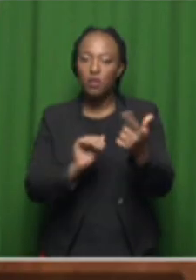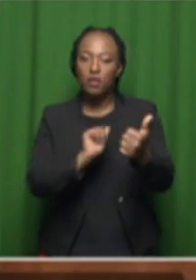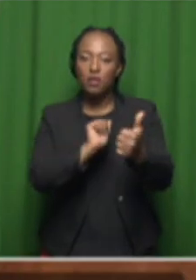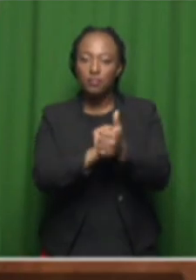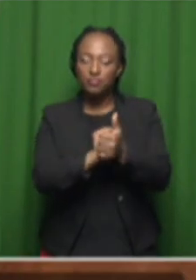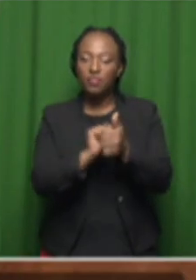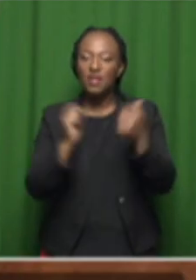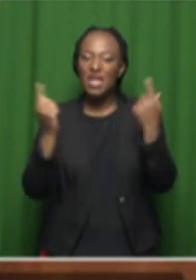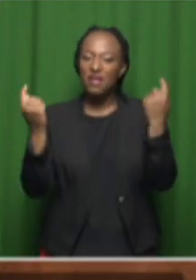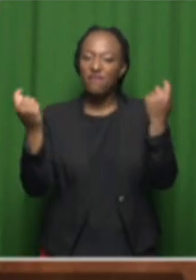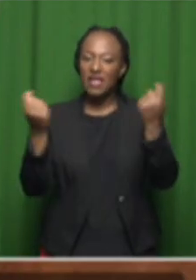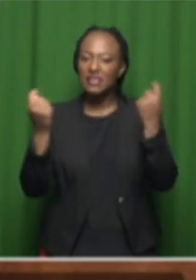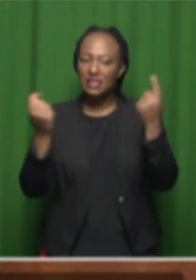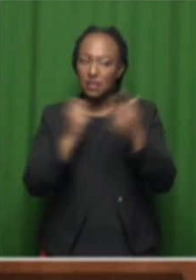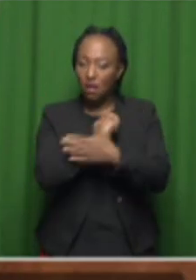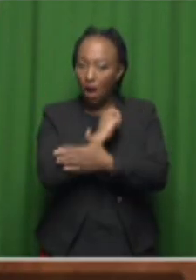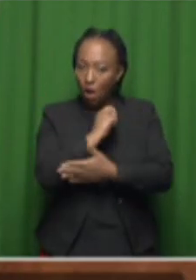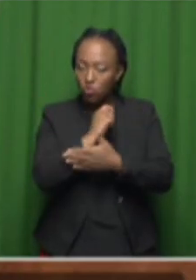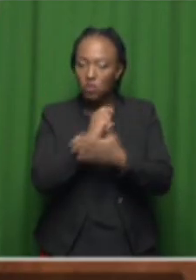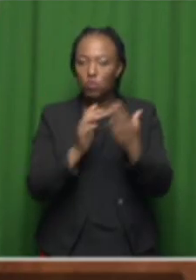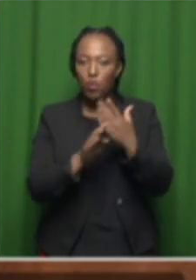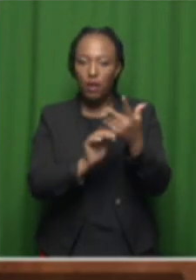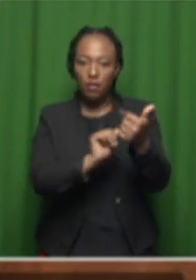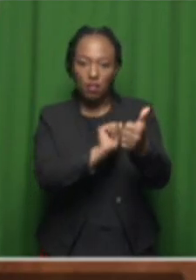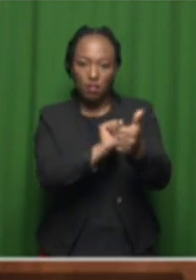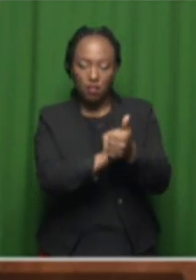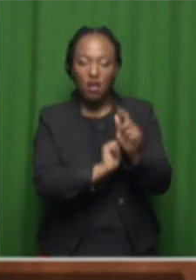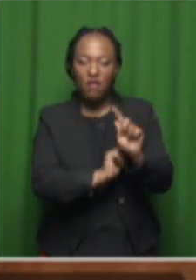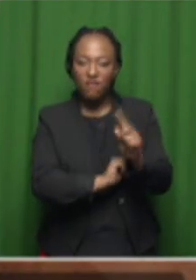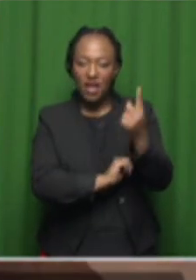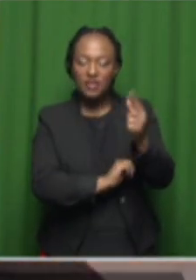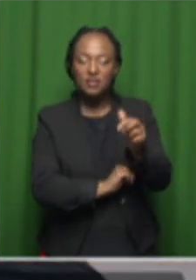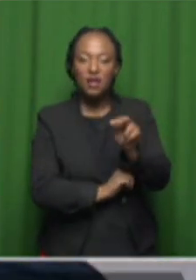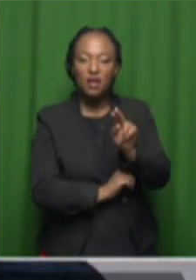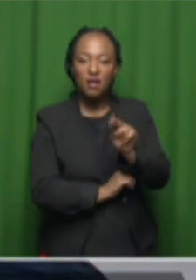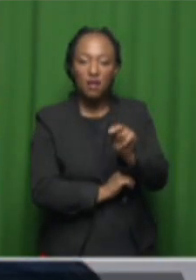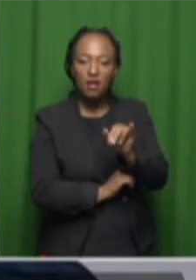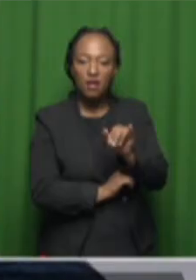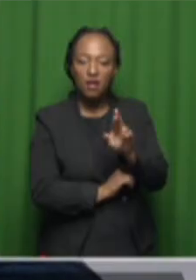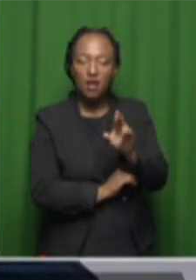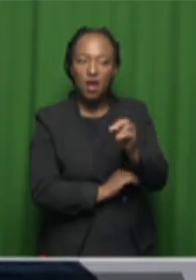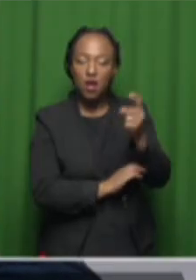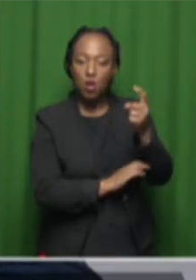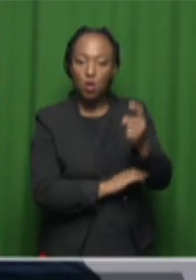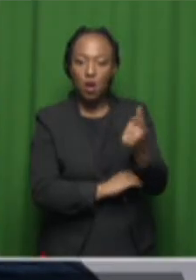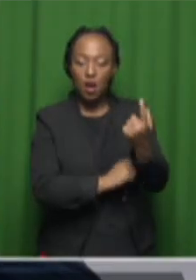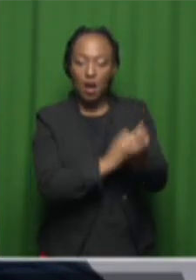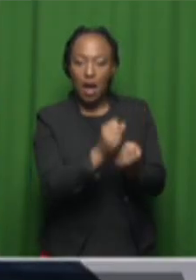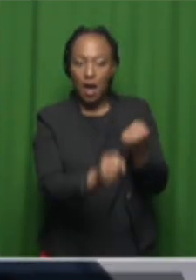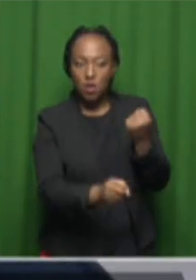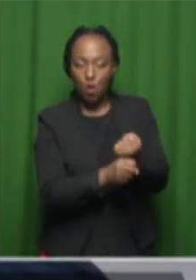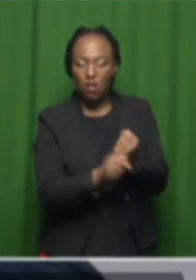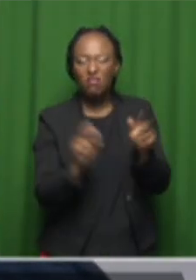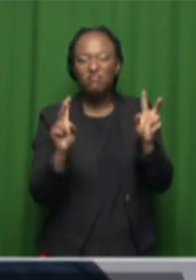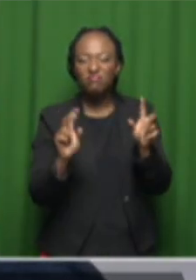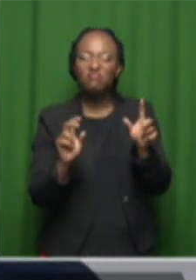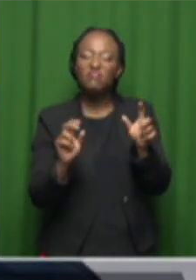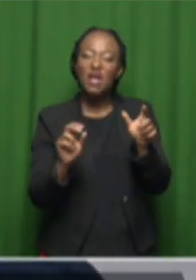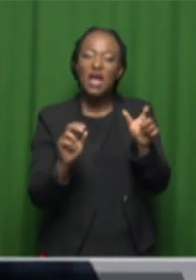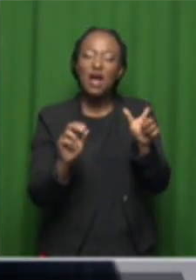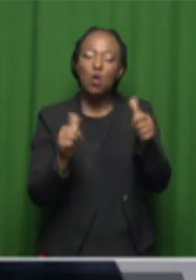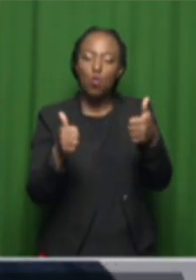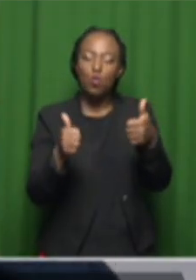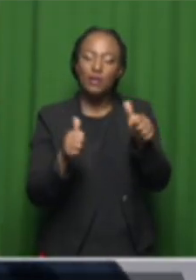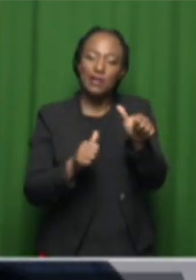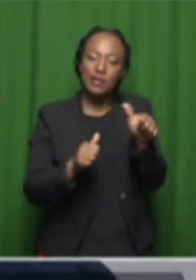country. And Nirox was the first, and so we went to Nirox. They throw this annual festival called Good Neighbours, which is really about